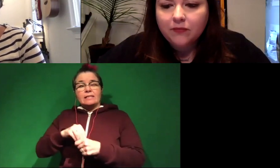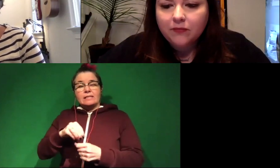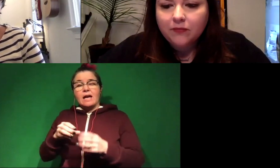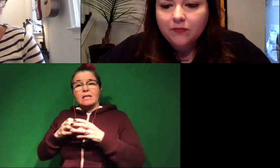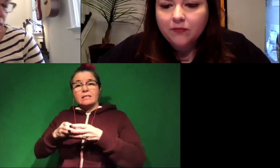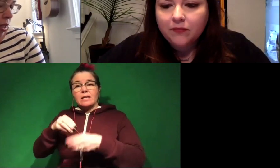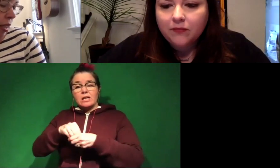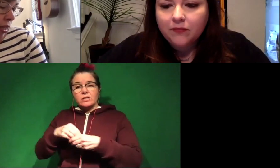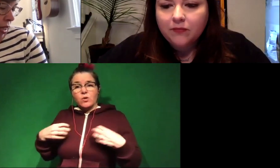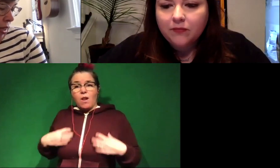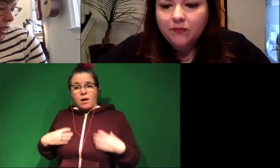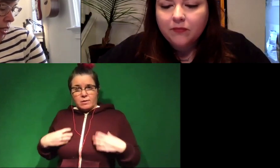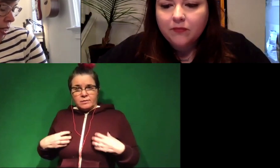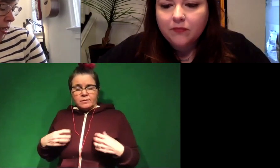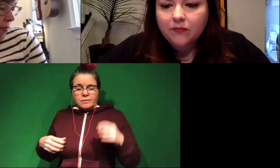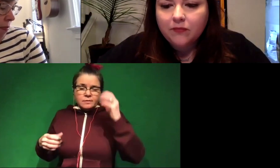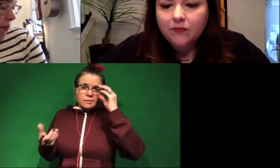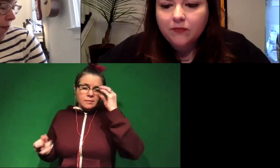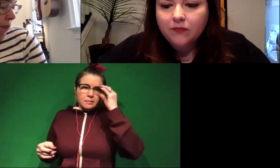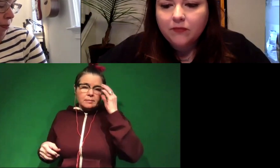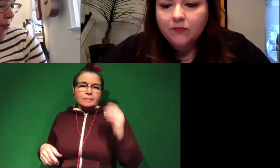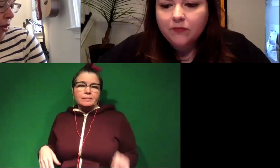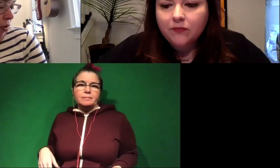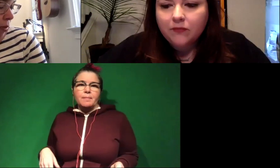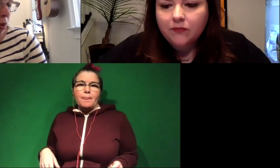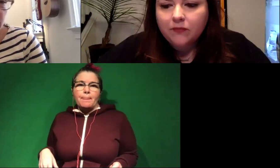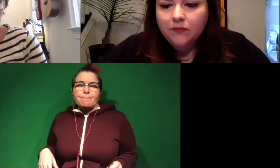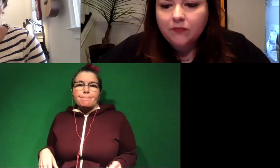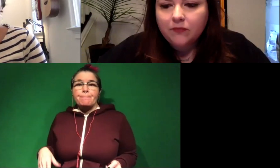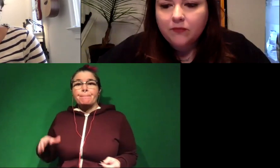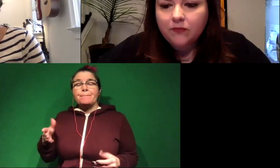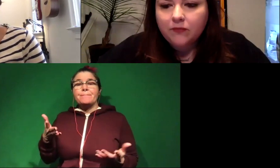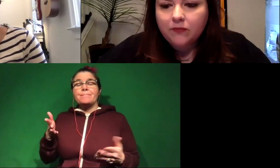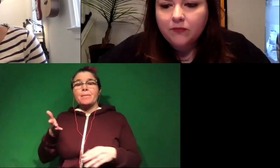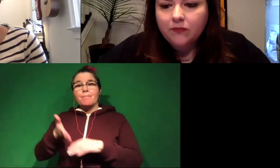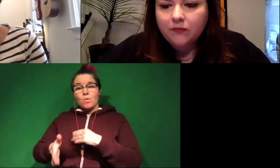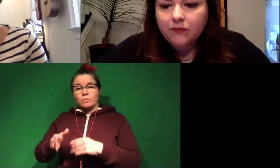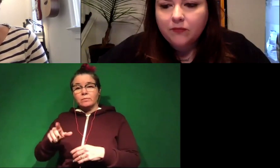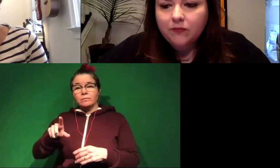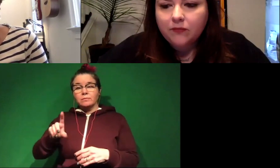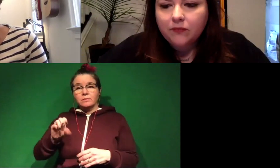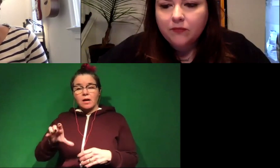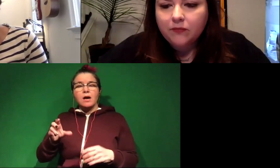that works. And then for my postdoc is when I got started looking